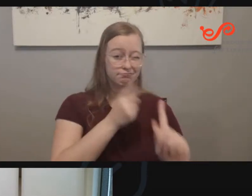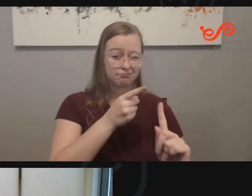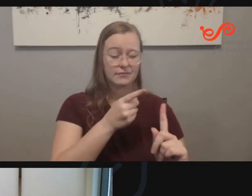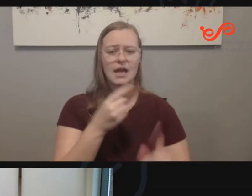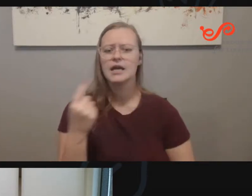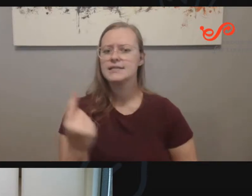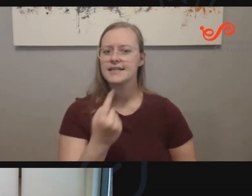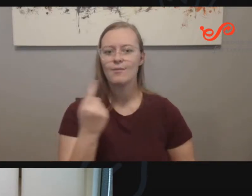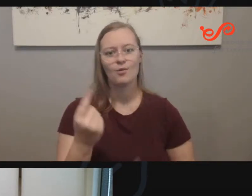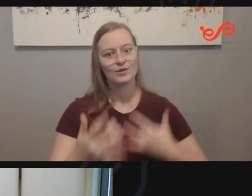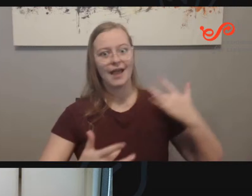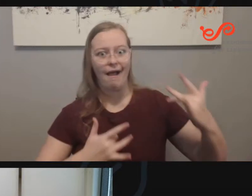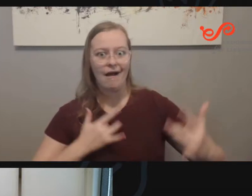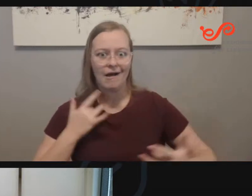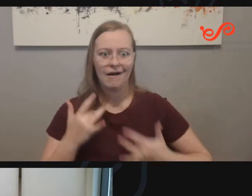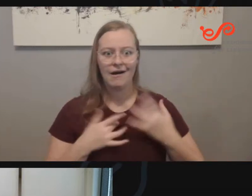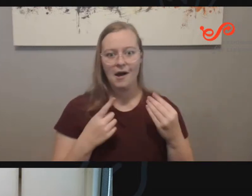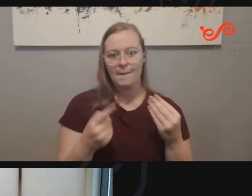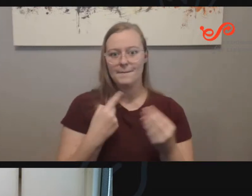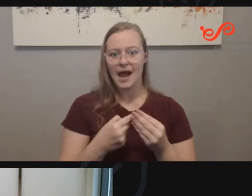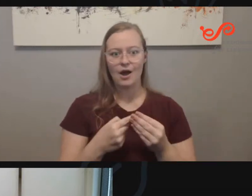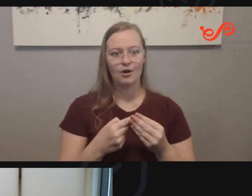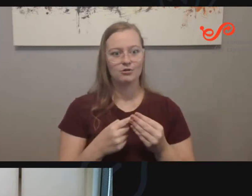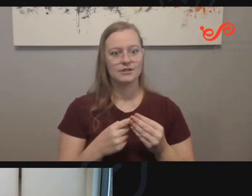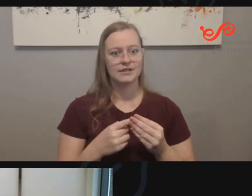was very excited about the